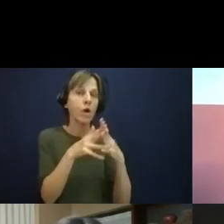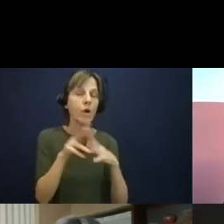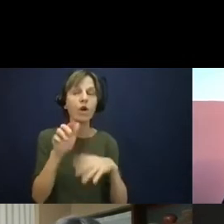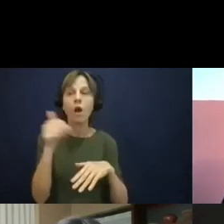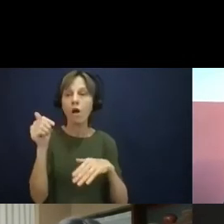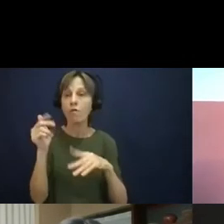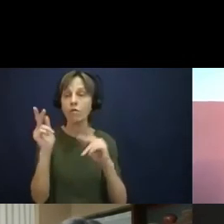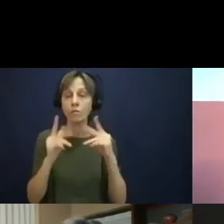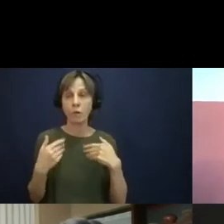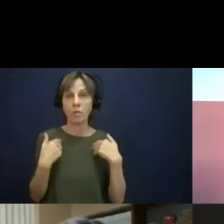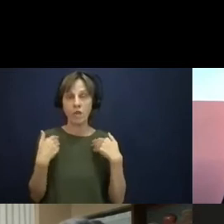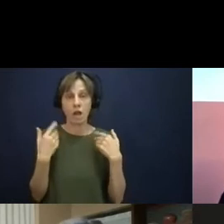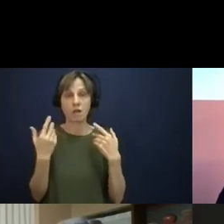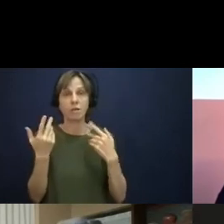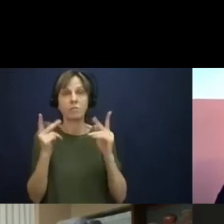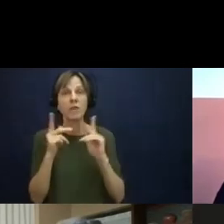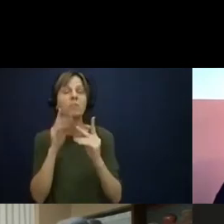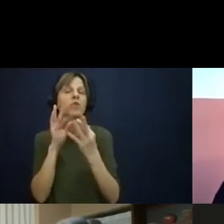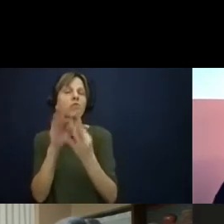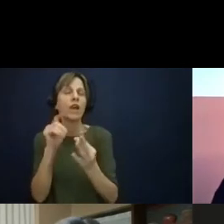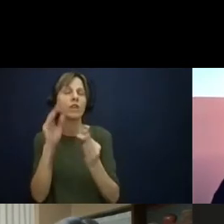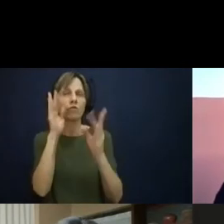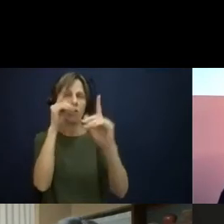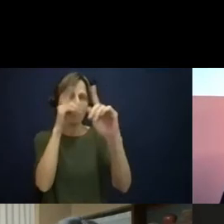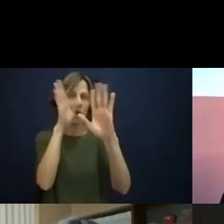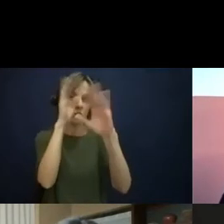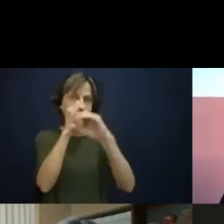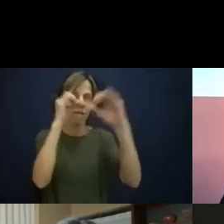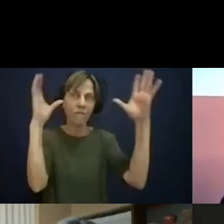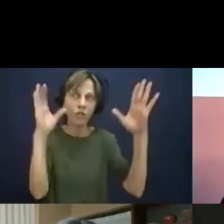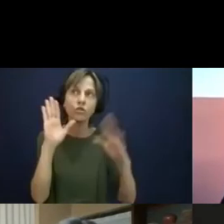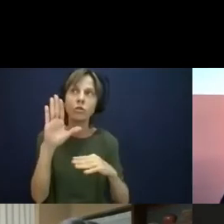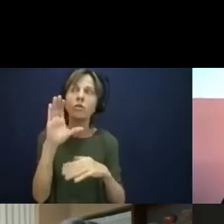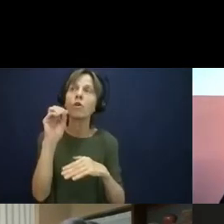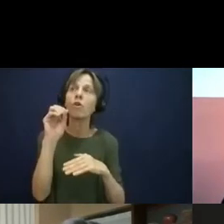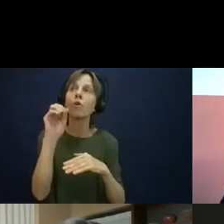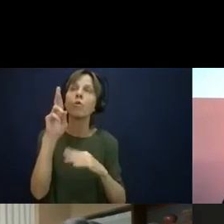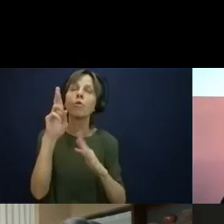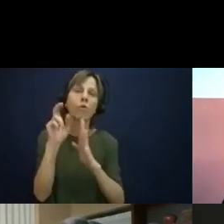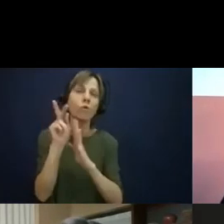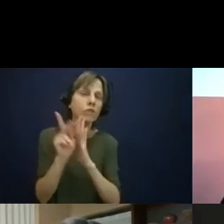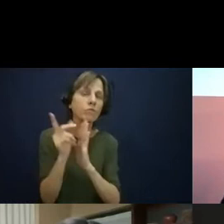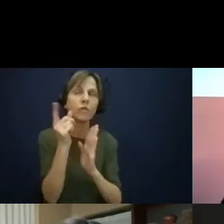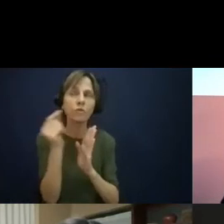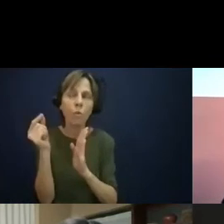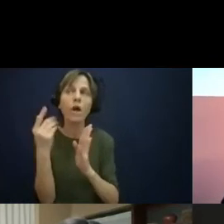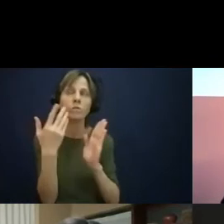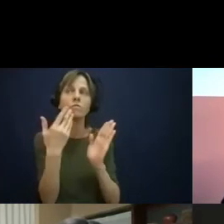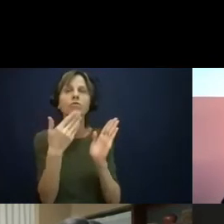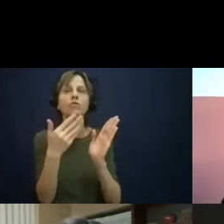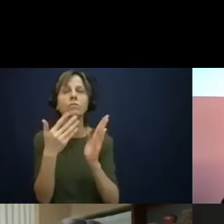on, the mission and the vision and what the core principles should be. And so those things shifted. And